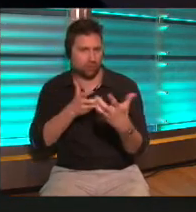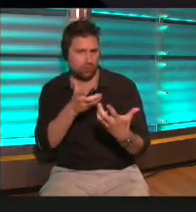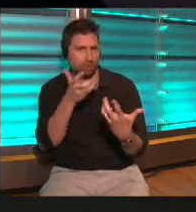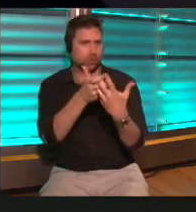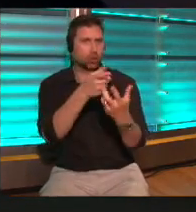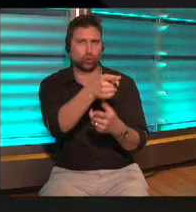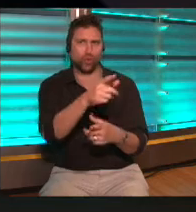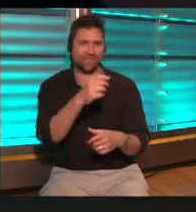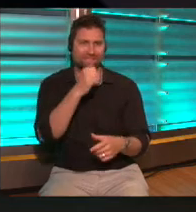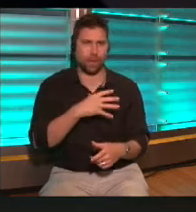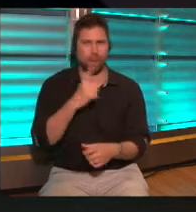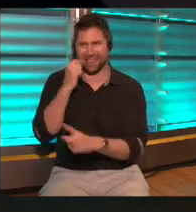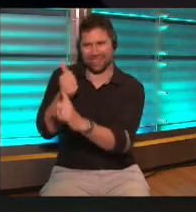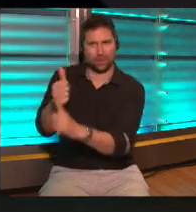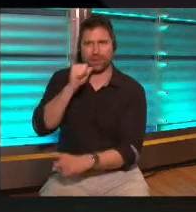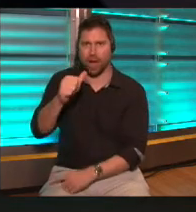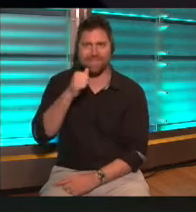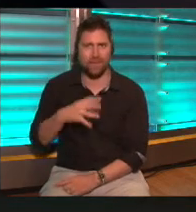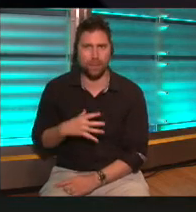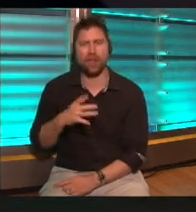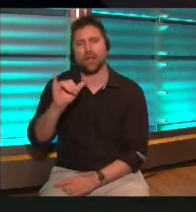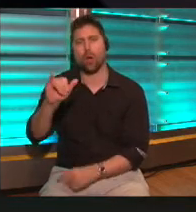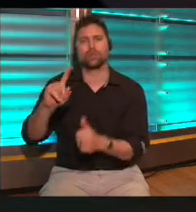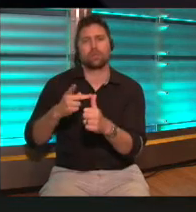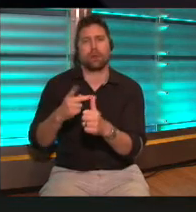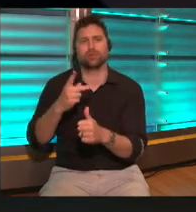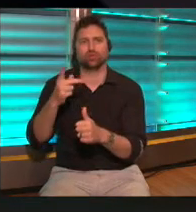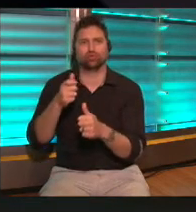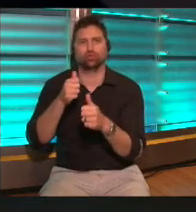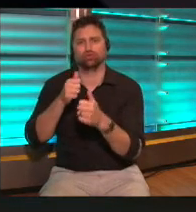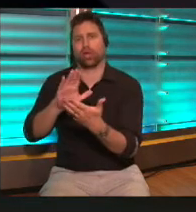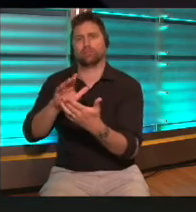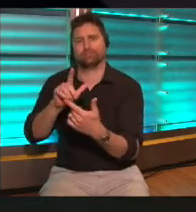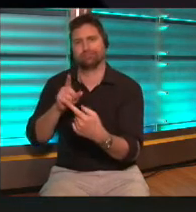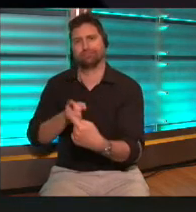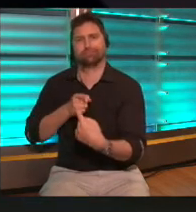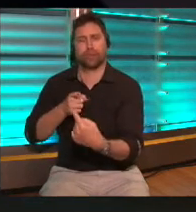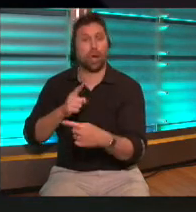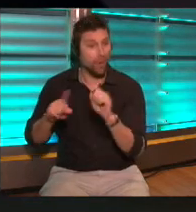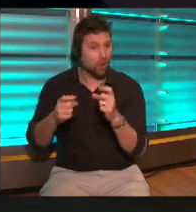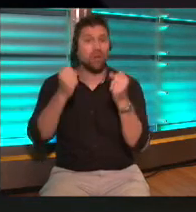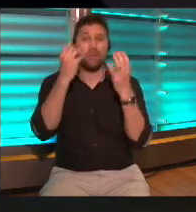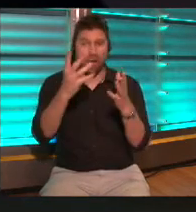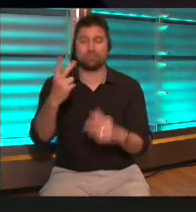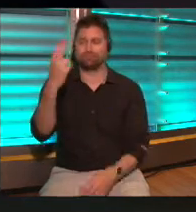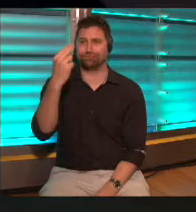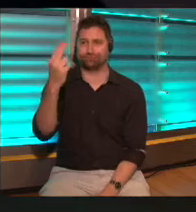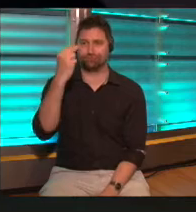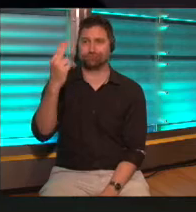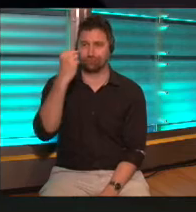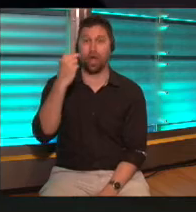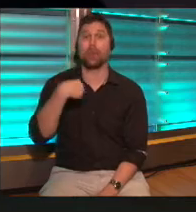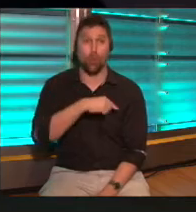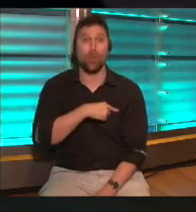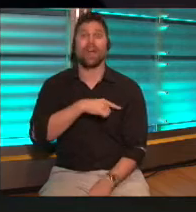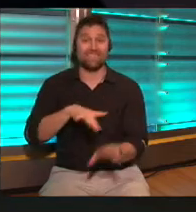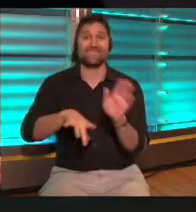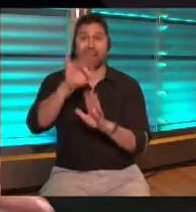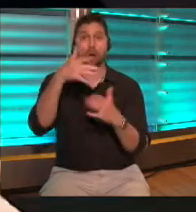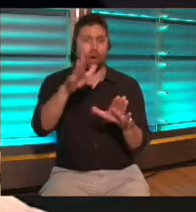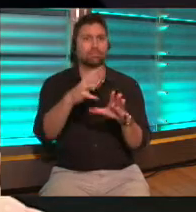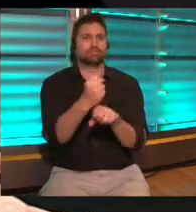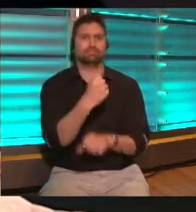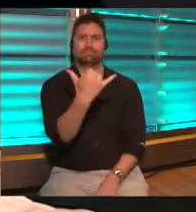not female. And so that was primarily the struggle. But we had a lot of people tell us no, but we found a way to get to yes. We could have easily